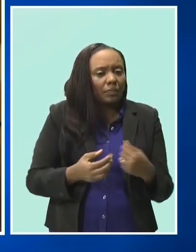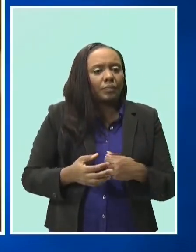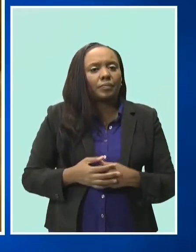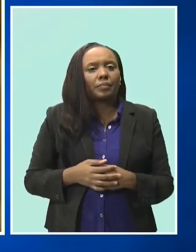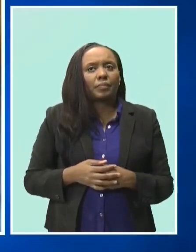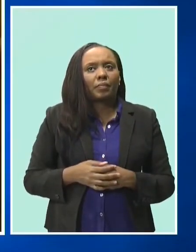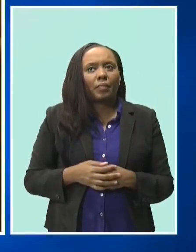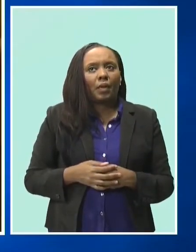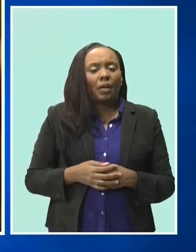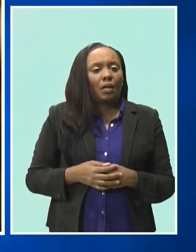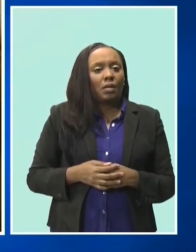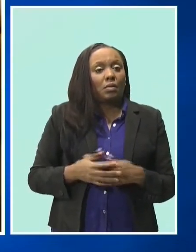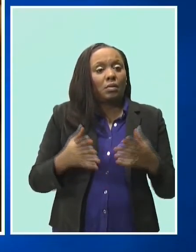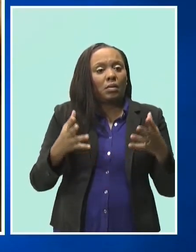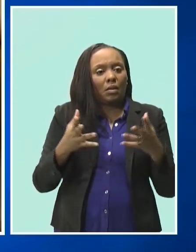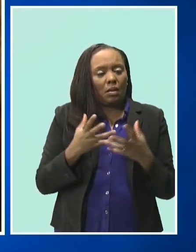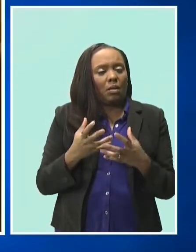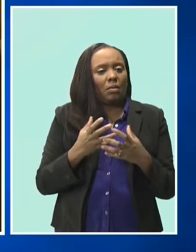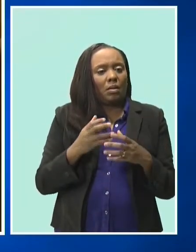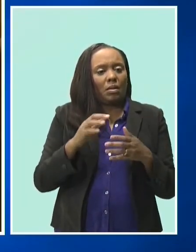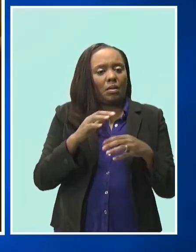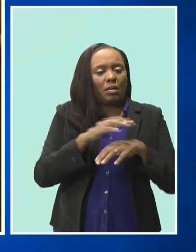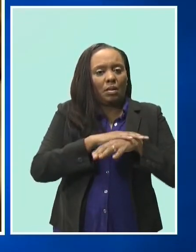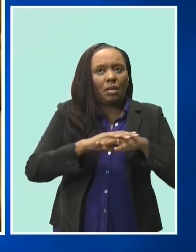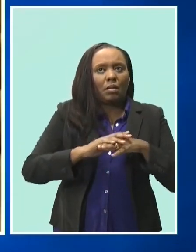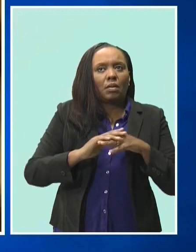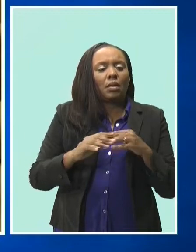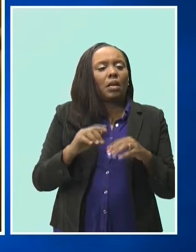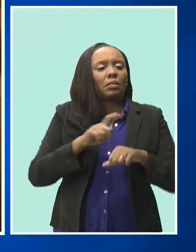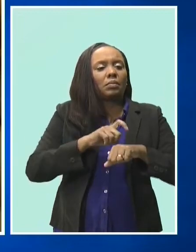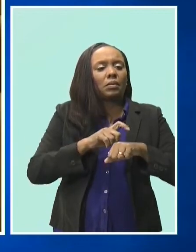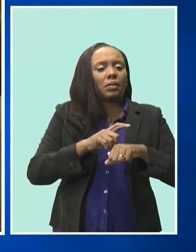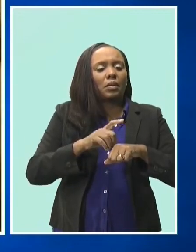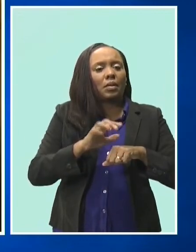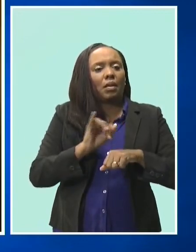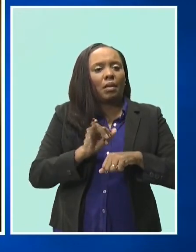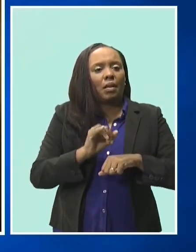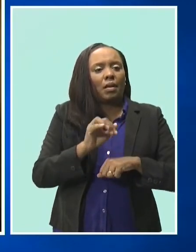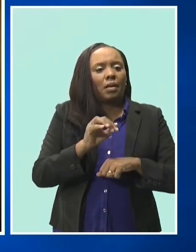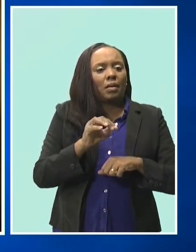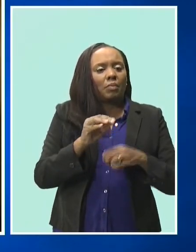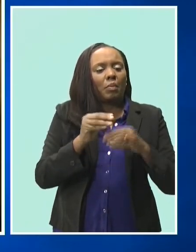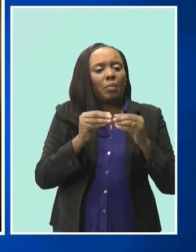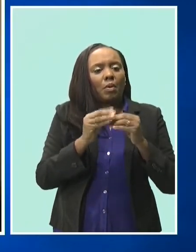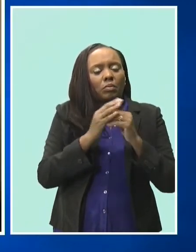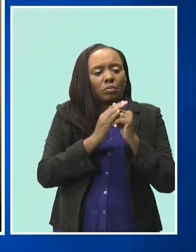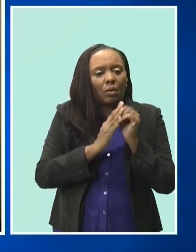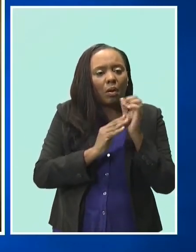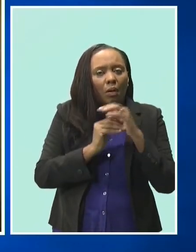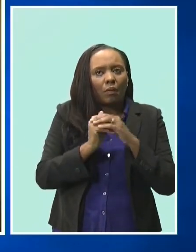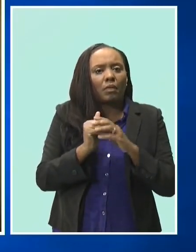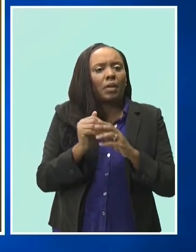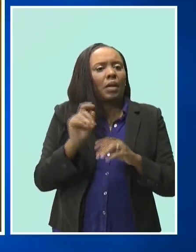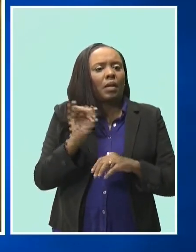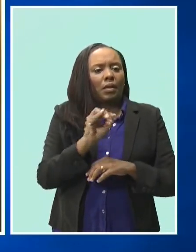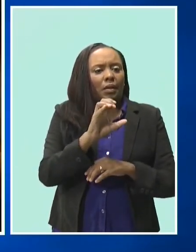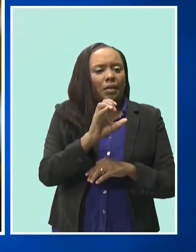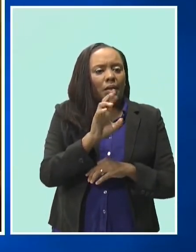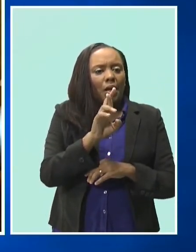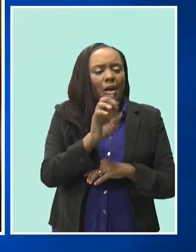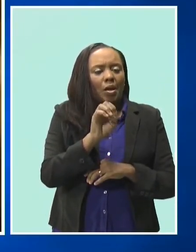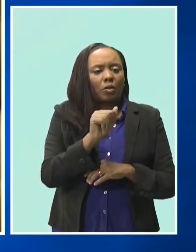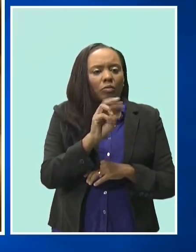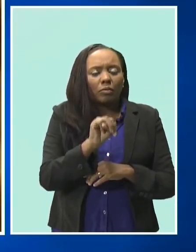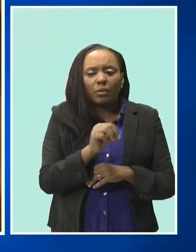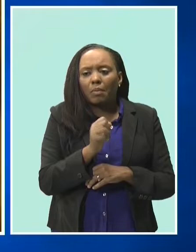Keeping the skin moisturized is key. If you have normal skin that isn't dry, you can use a lotion type moisturizer or a